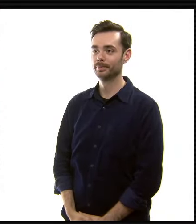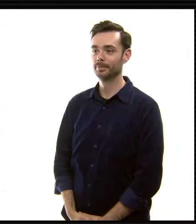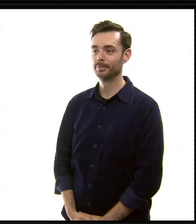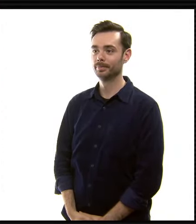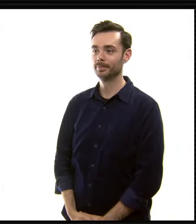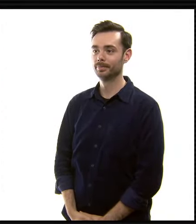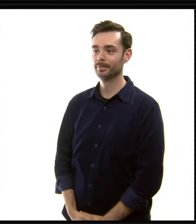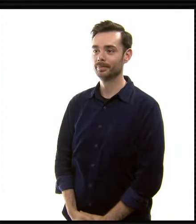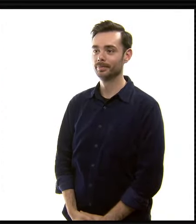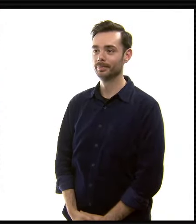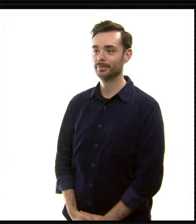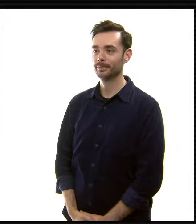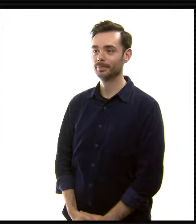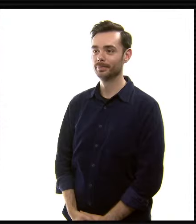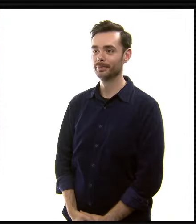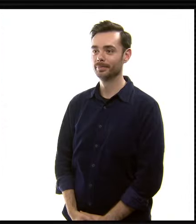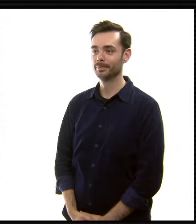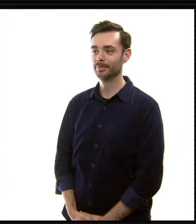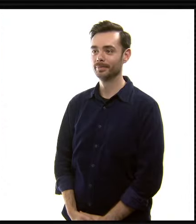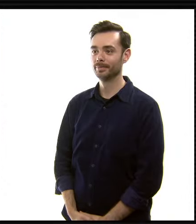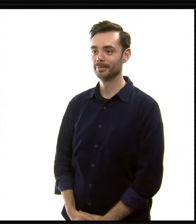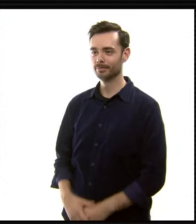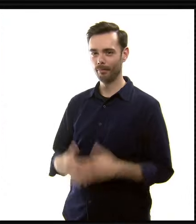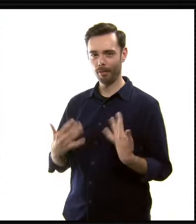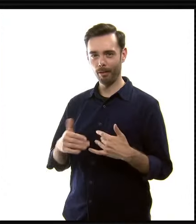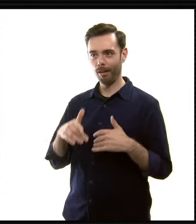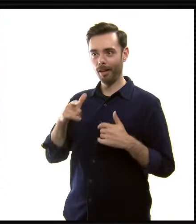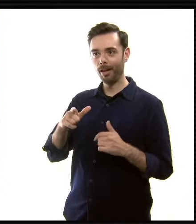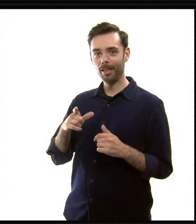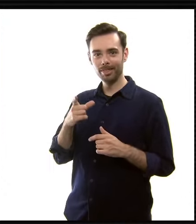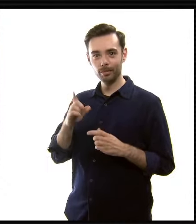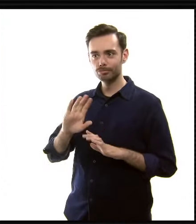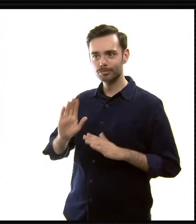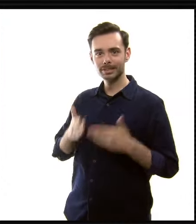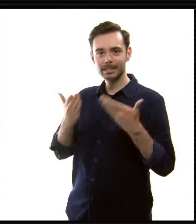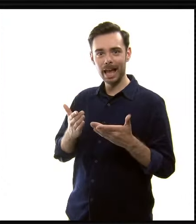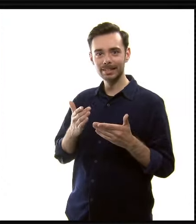Wow, who did the voiceover for that? That was great. I could tell you.